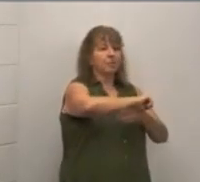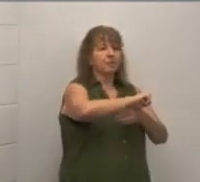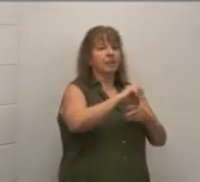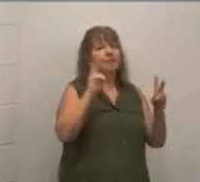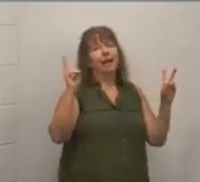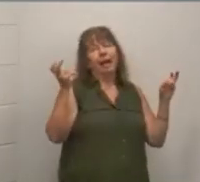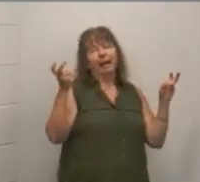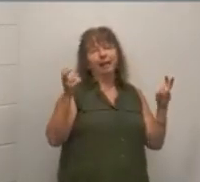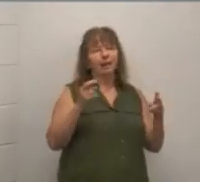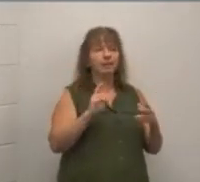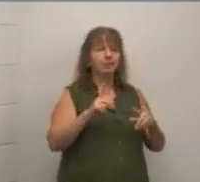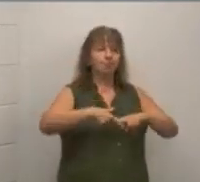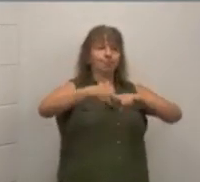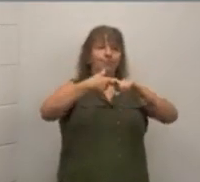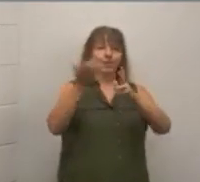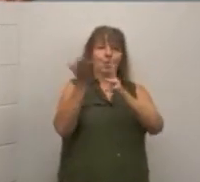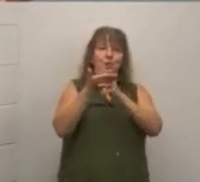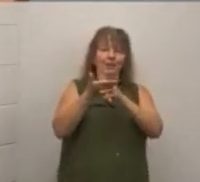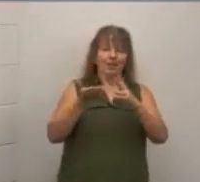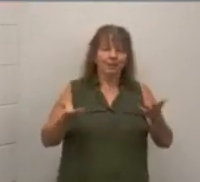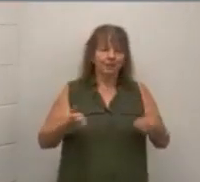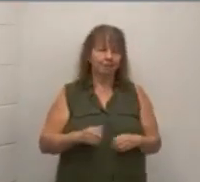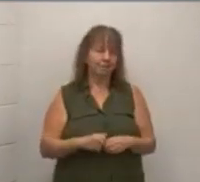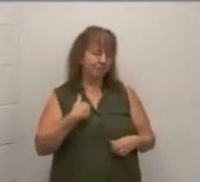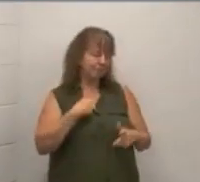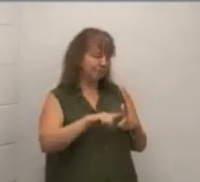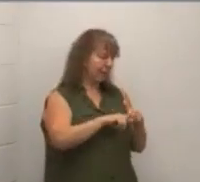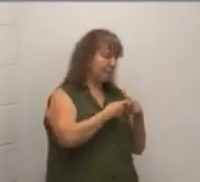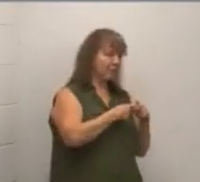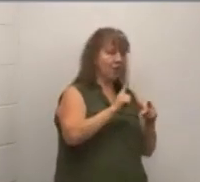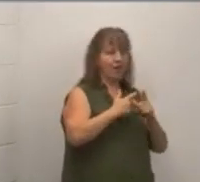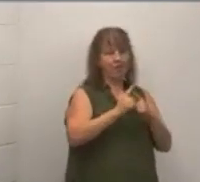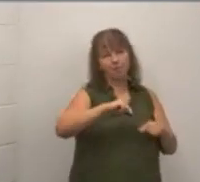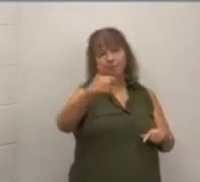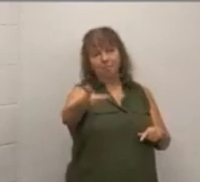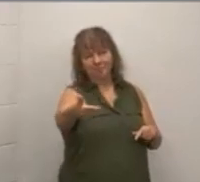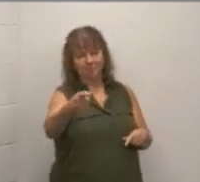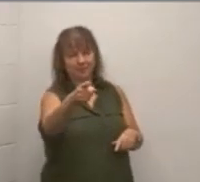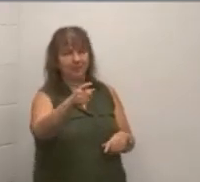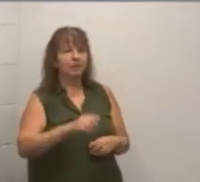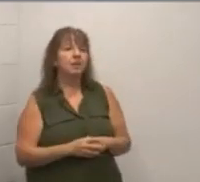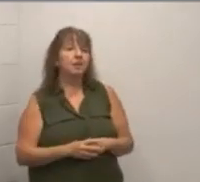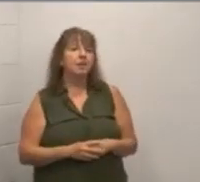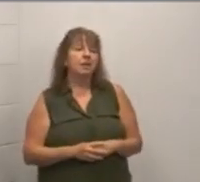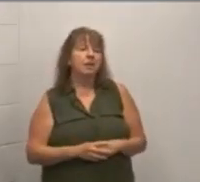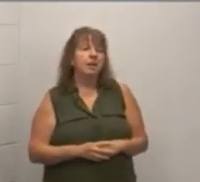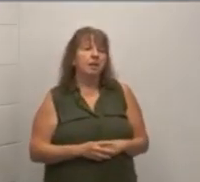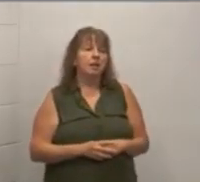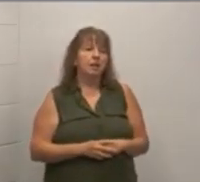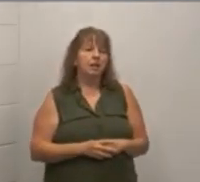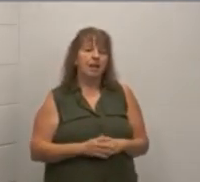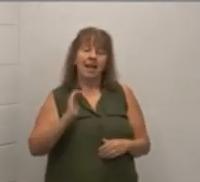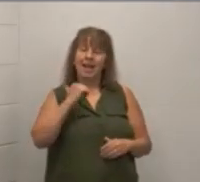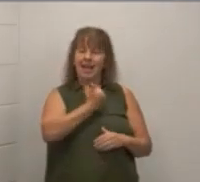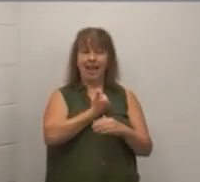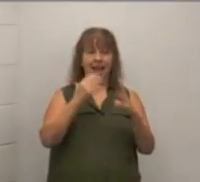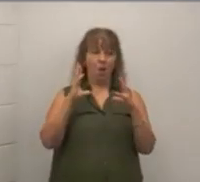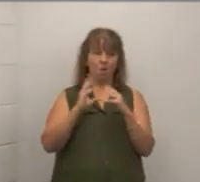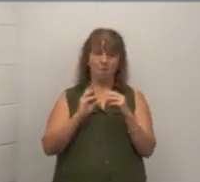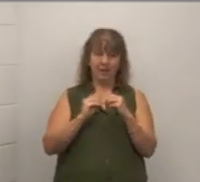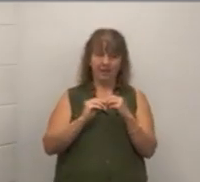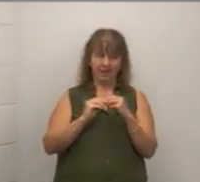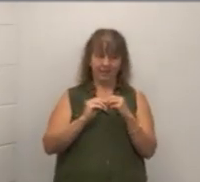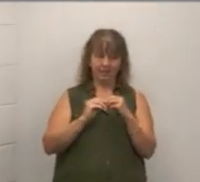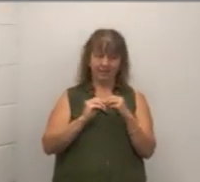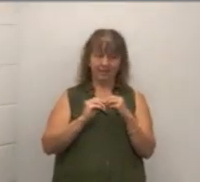simulate recess? I'm going to start, then I'm going to turn it over. We, in all of our meetings, we understand